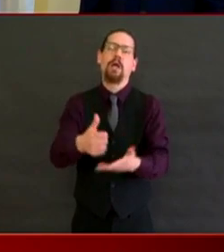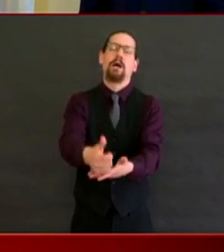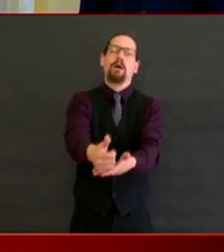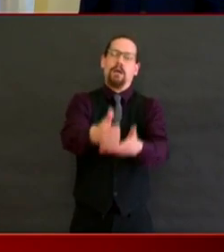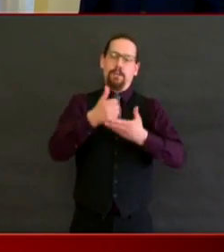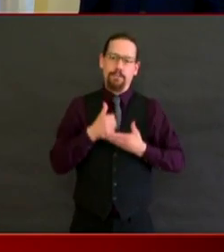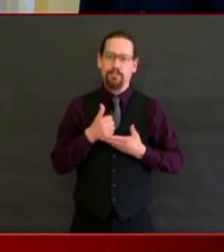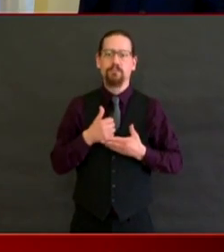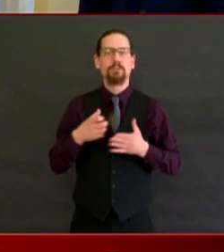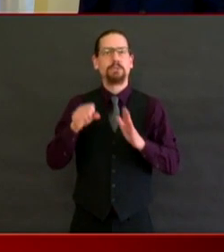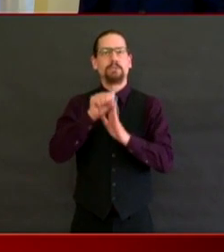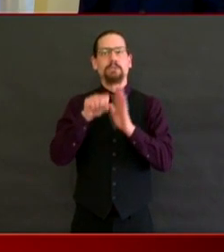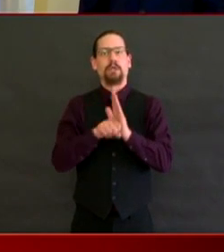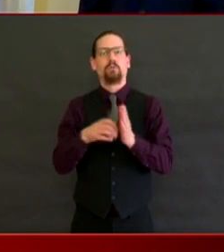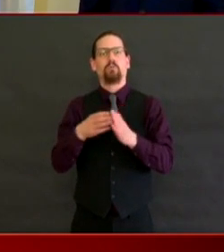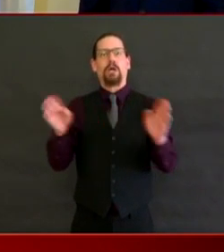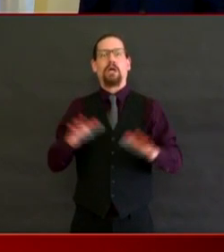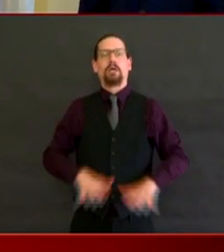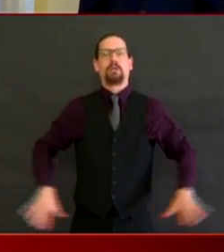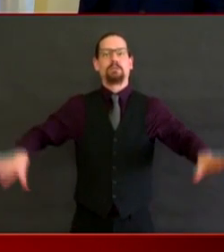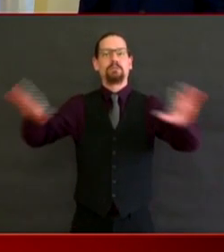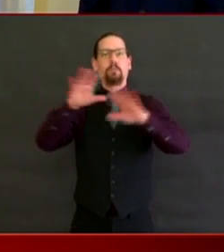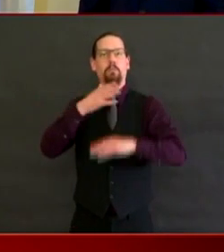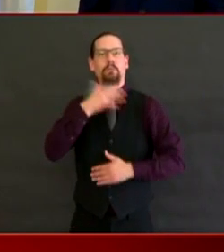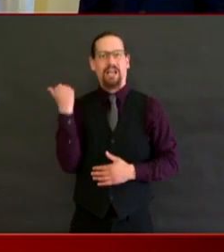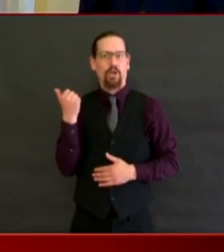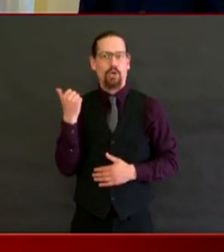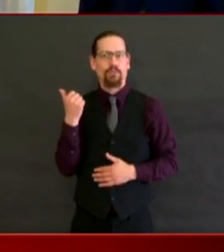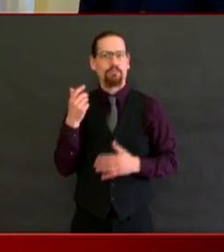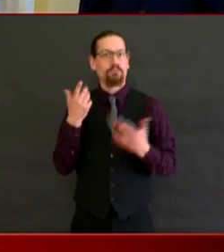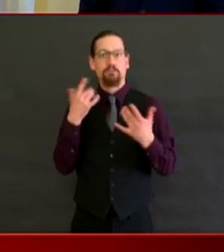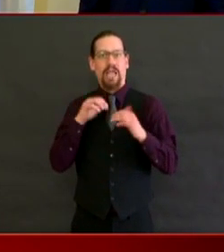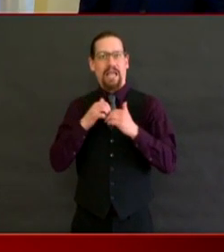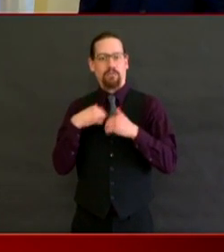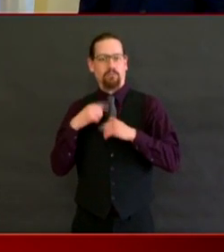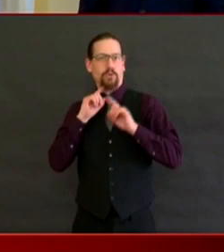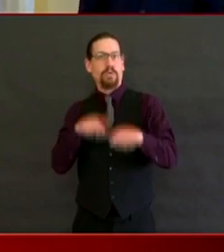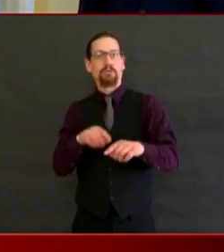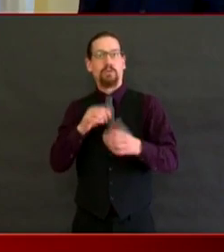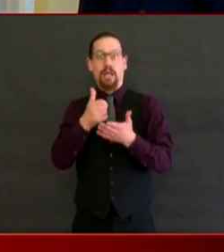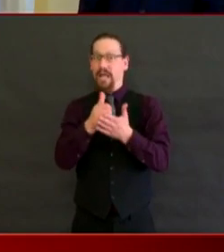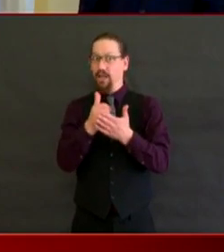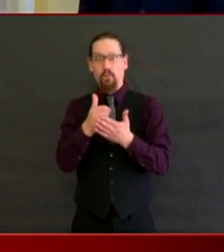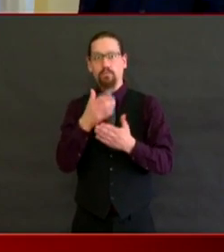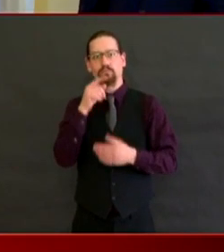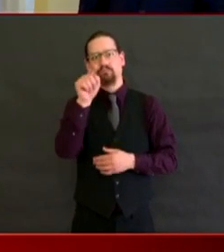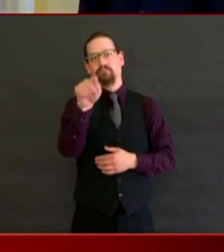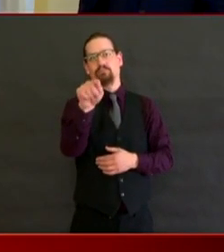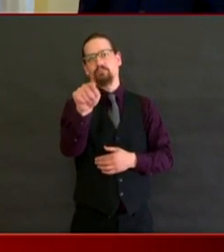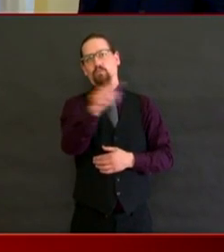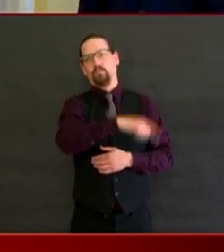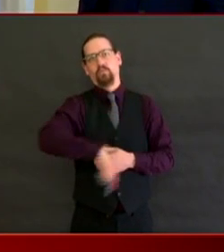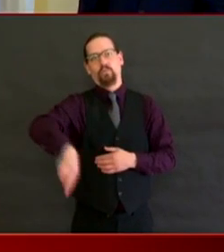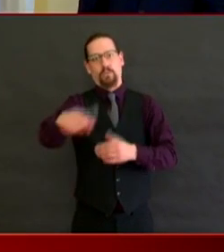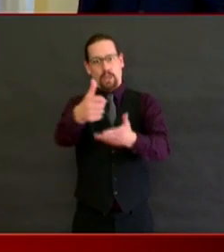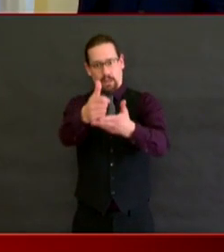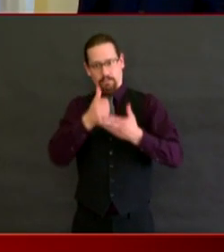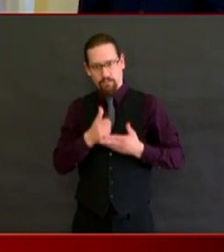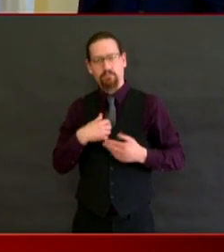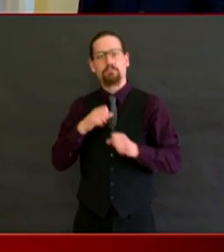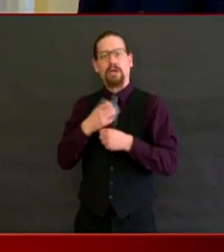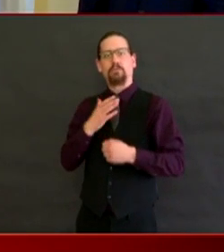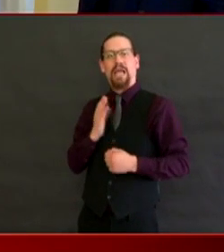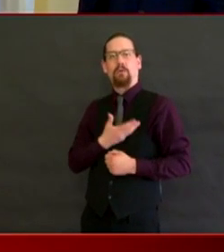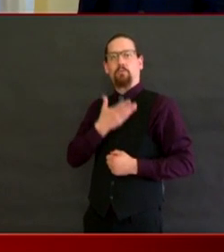the response that we will have. And then ultimately, we'll look forward to being able to share how many people we have been able